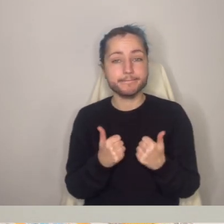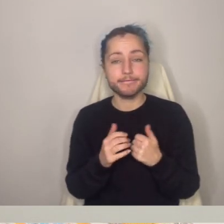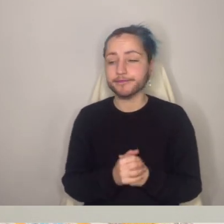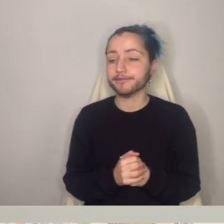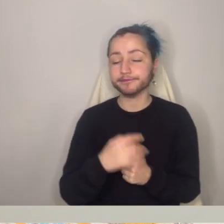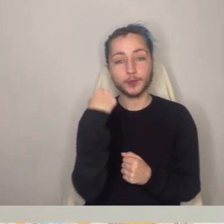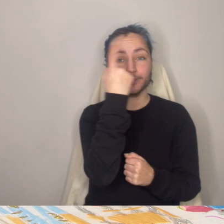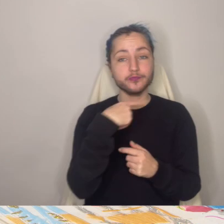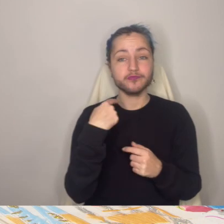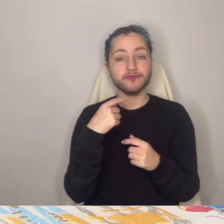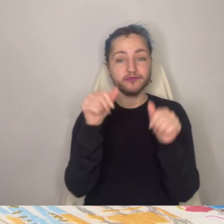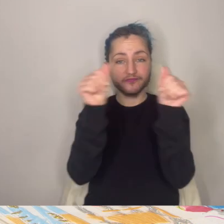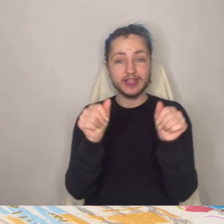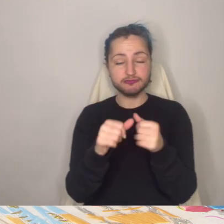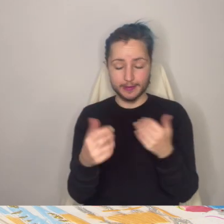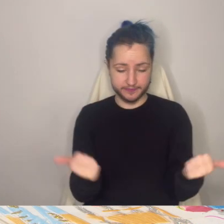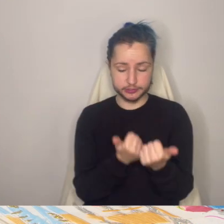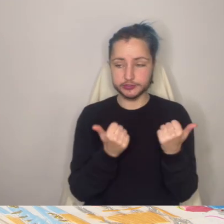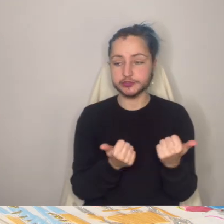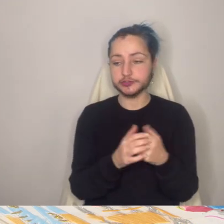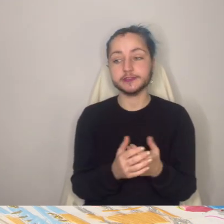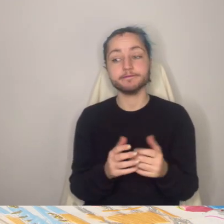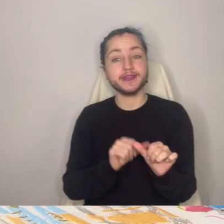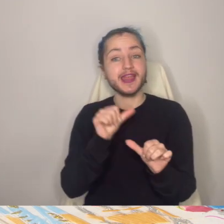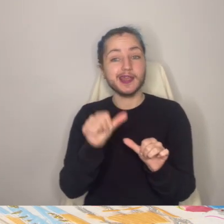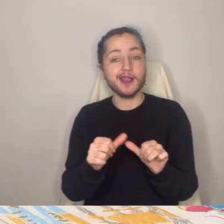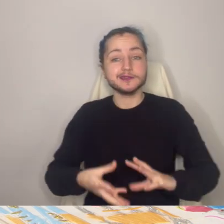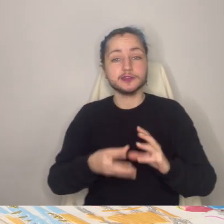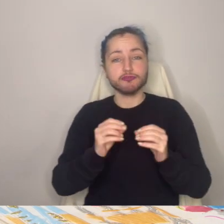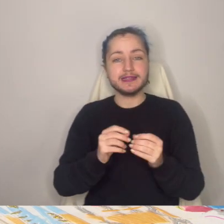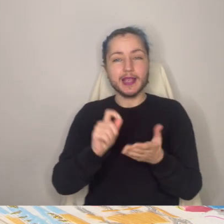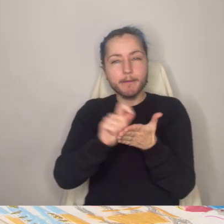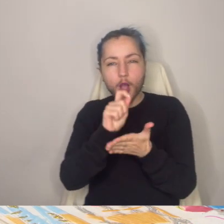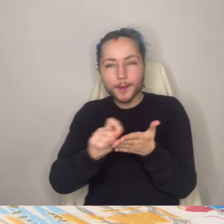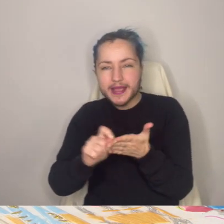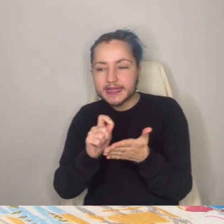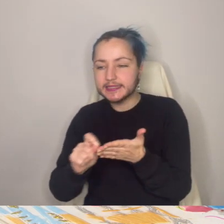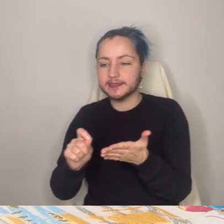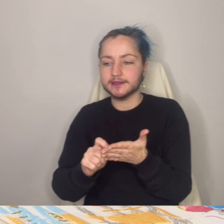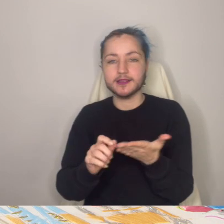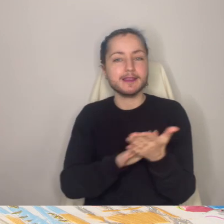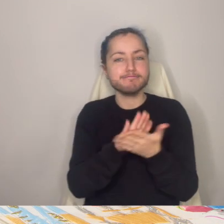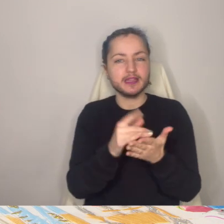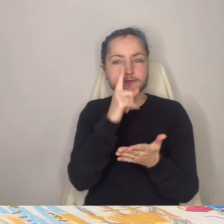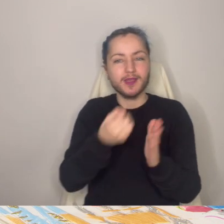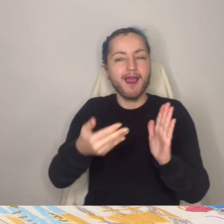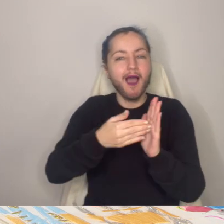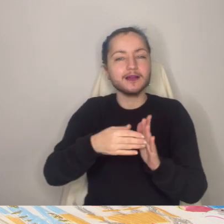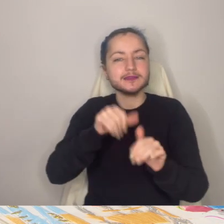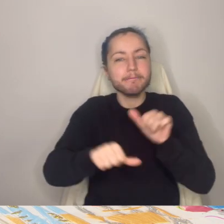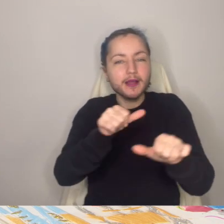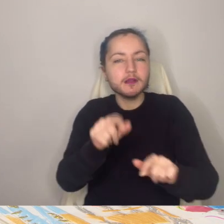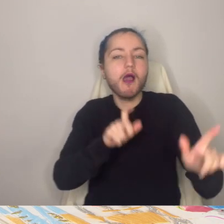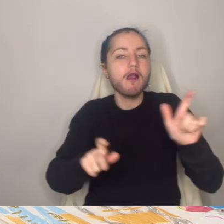Okay, you've got your face shape sorted. The next part is about creating mark making so that you can apply different patterns